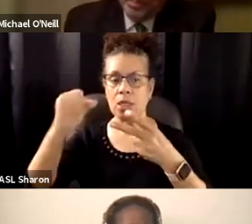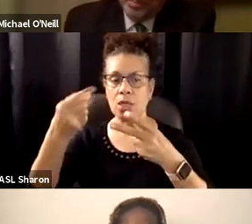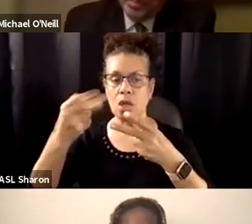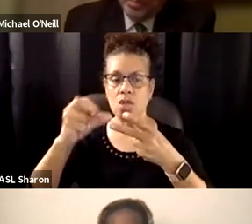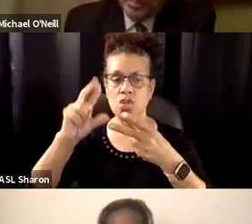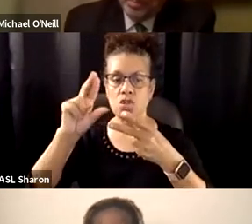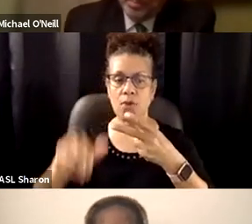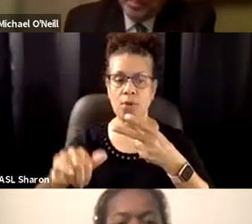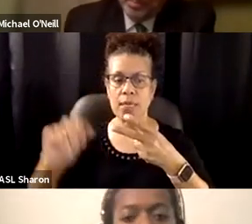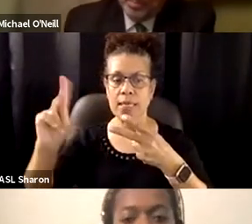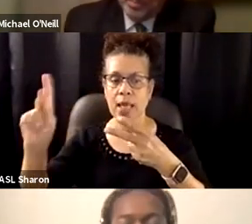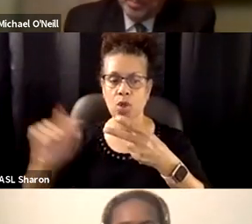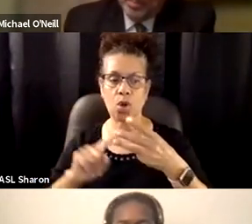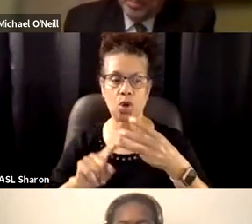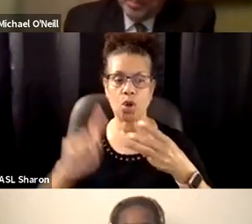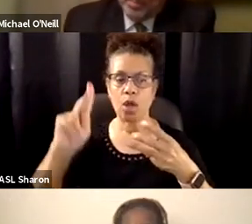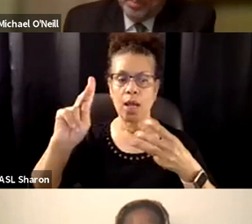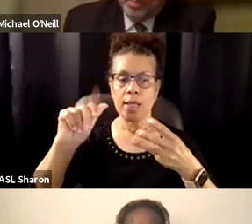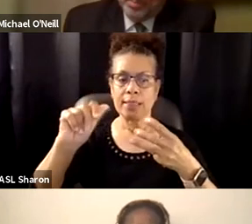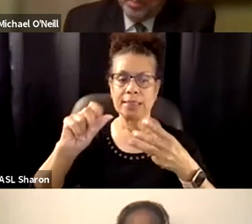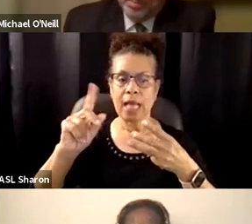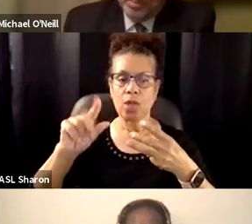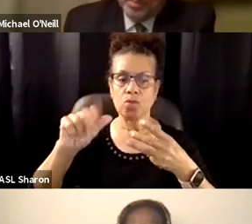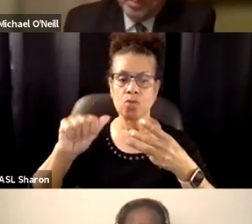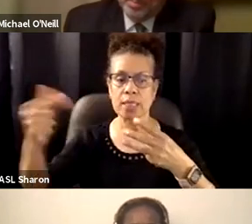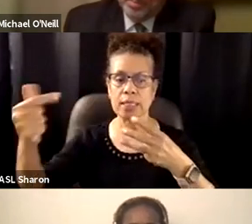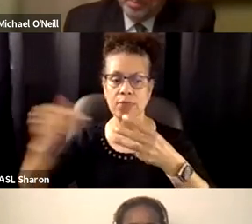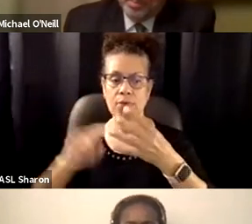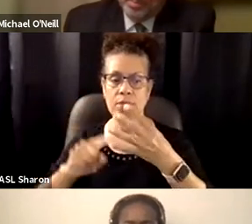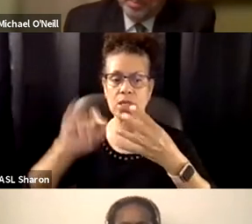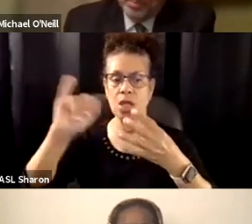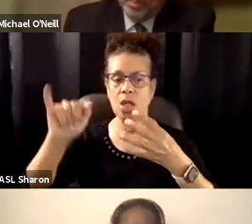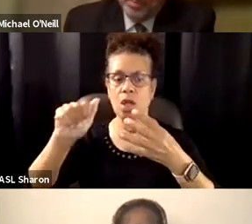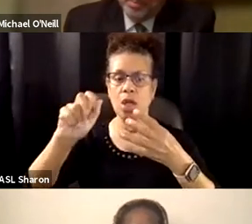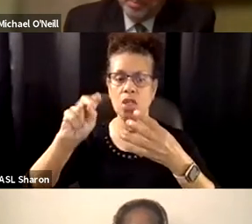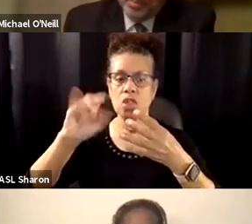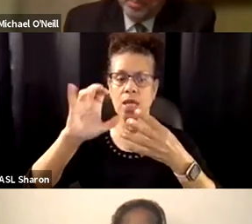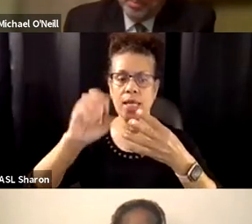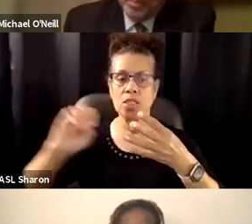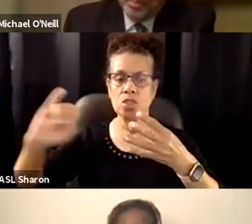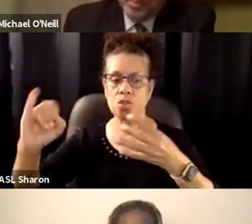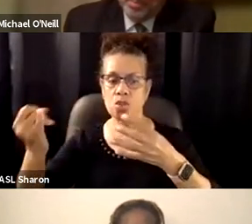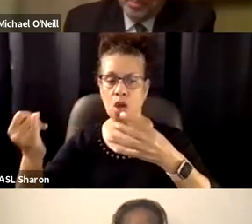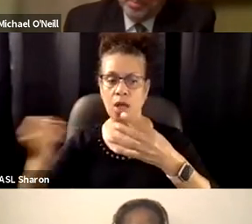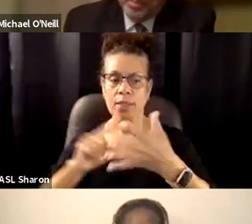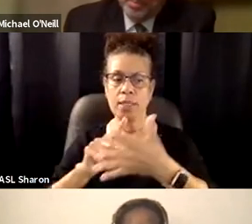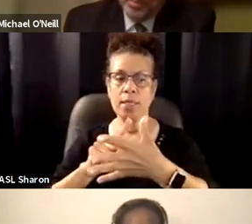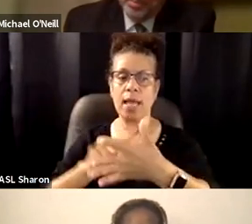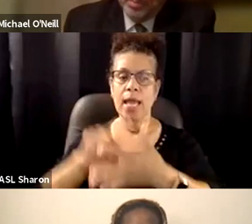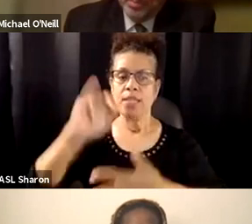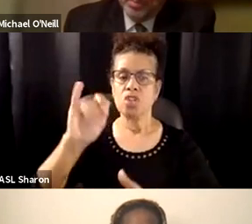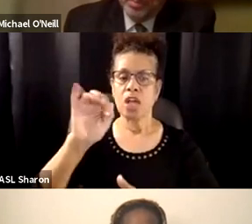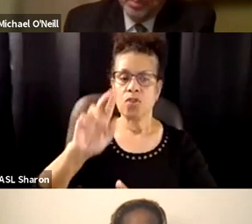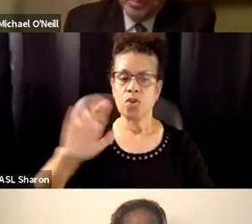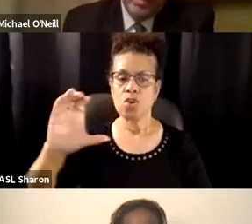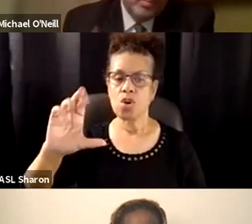cassandra guthrie janice john and jennifer crow if those speakers could please raise